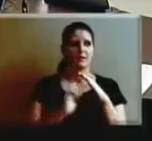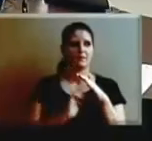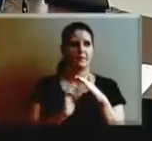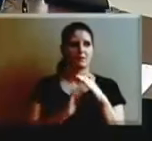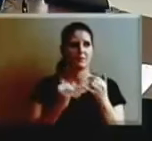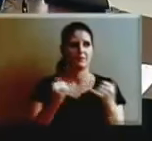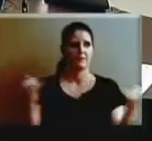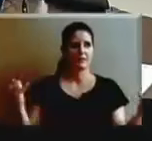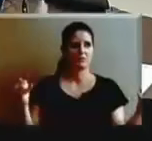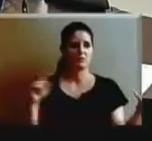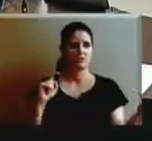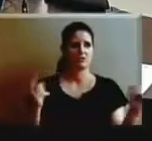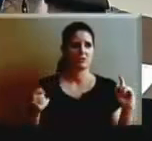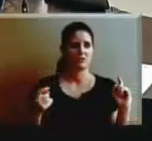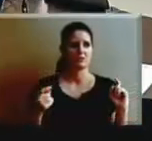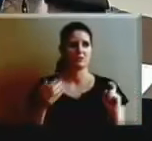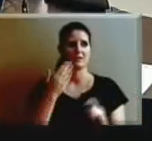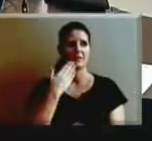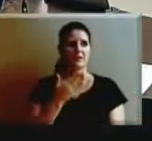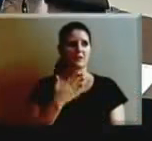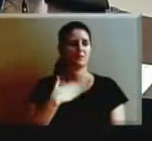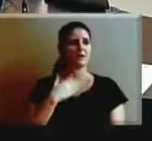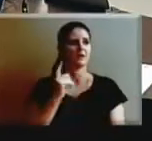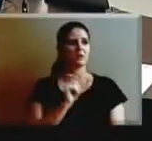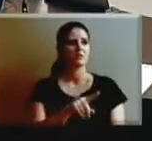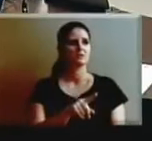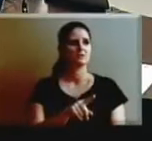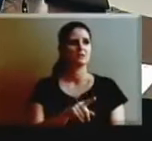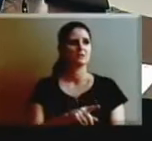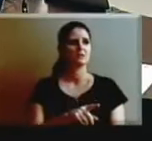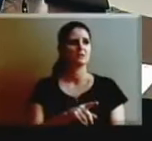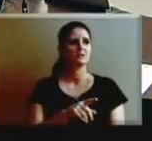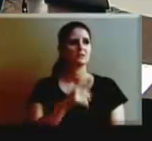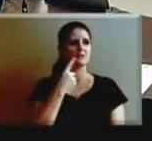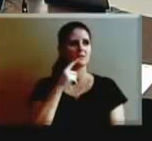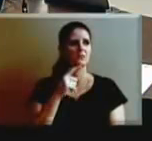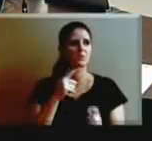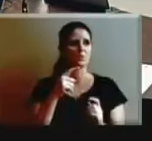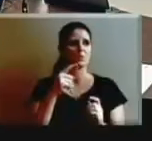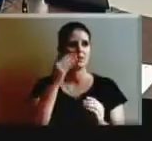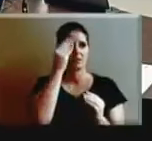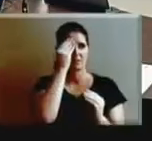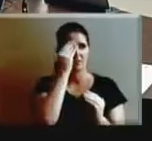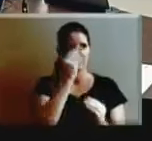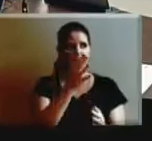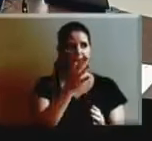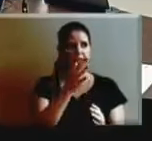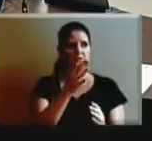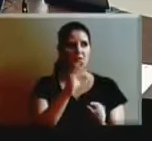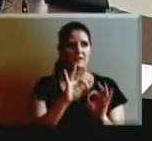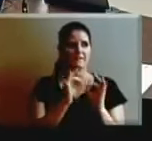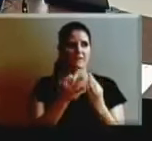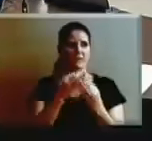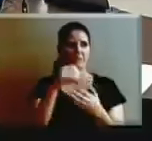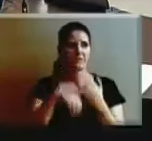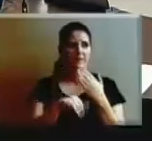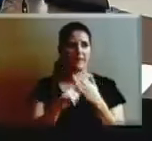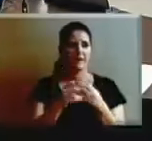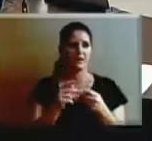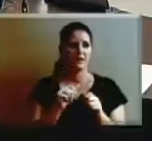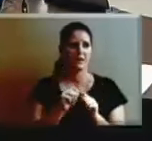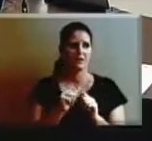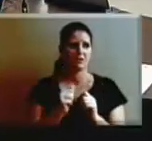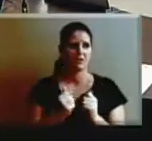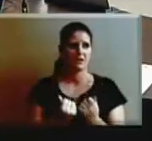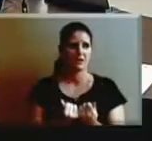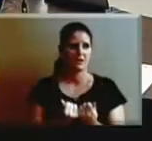Brady. Thank you, Madam Chair. My question is regarding notification of the families that are within this area. My understanding